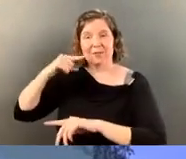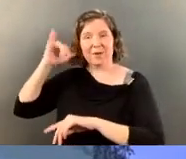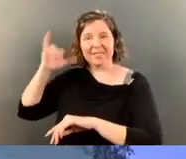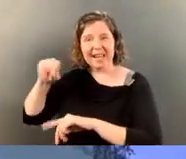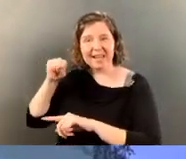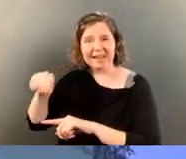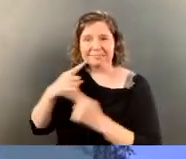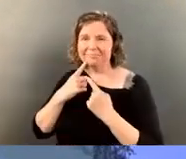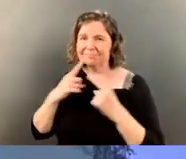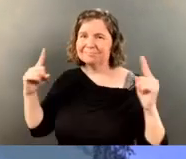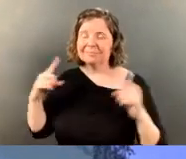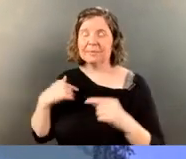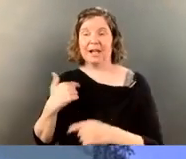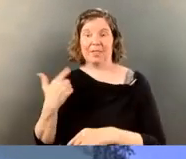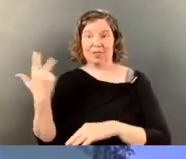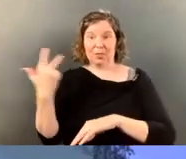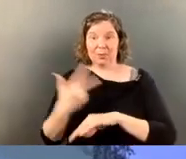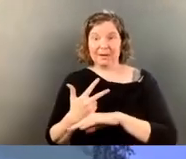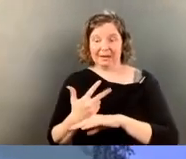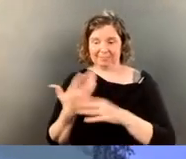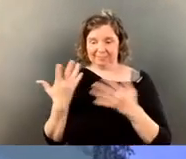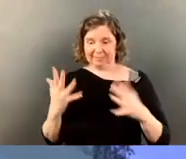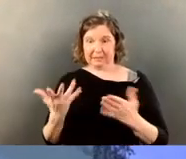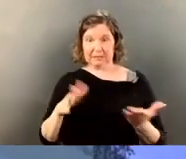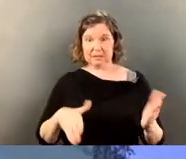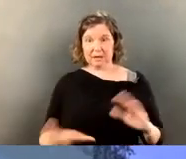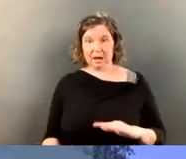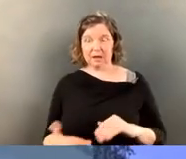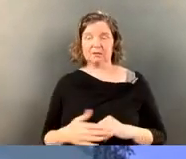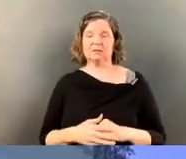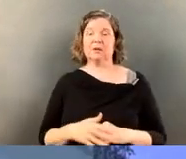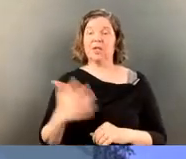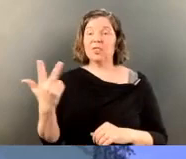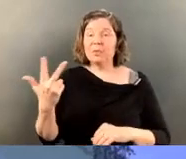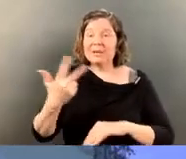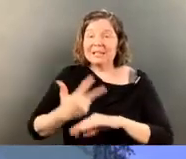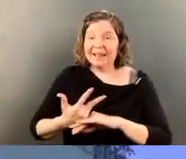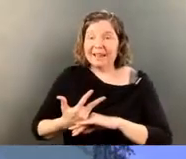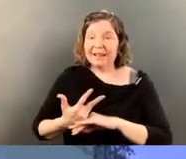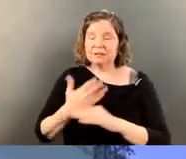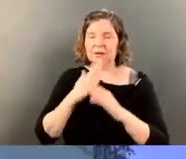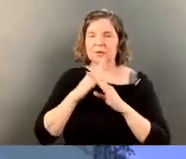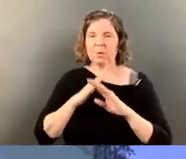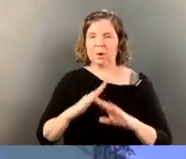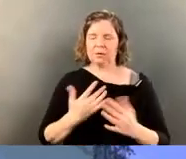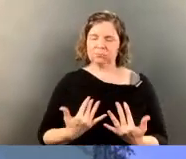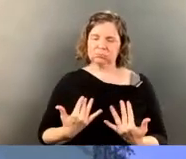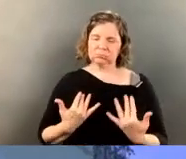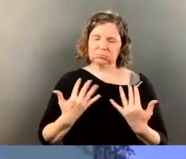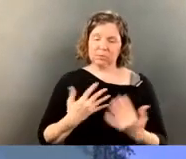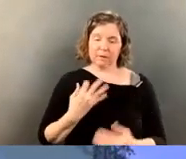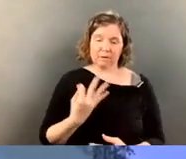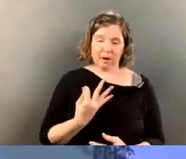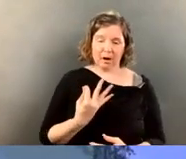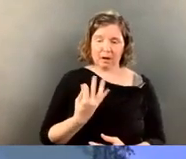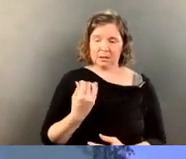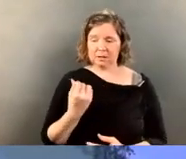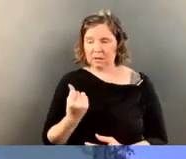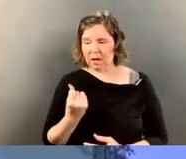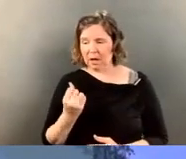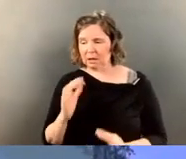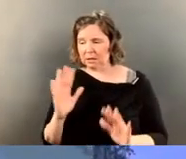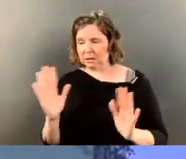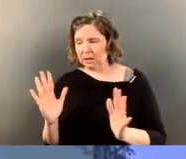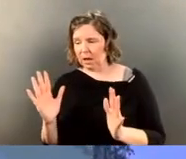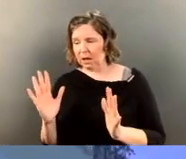about. And then 3 days after Jesus died, 3 days of quietness, Friday and Saturday and